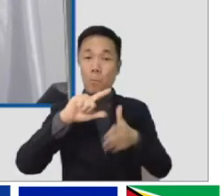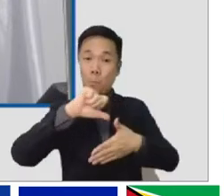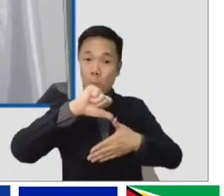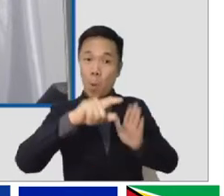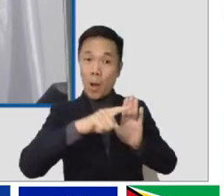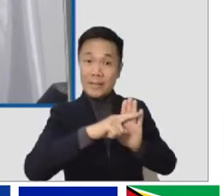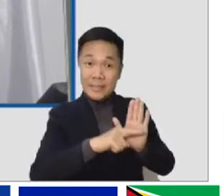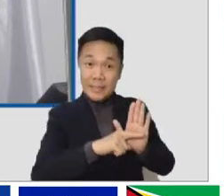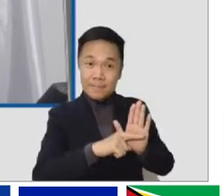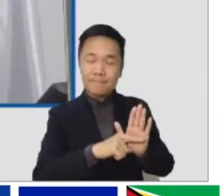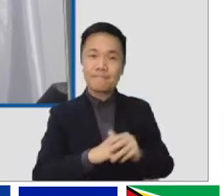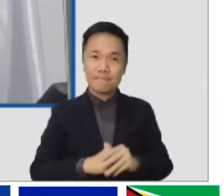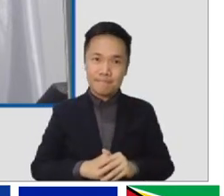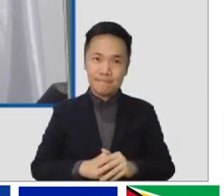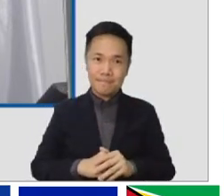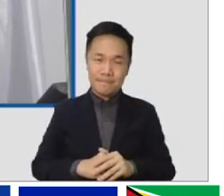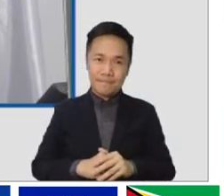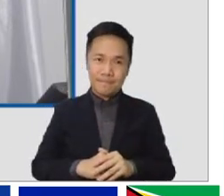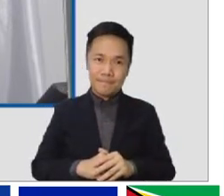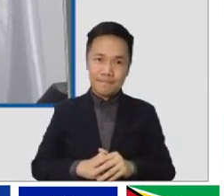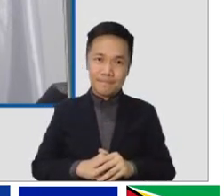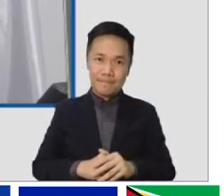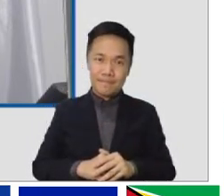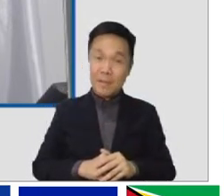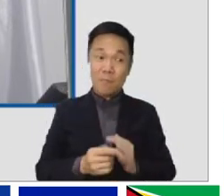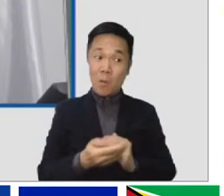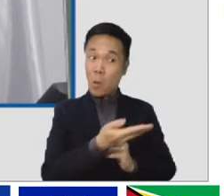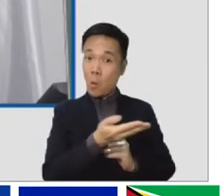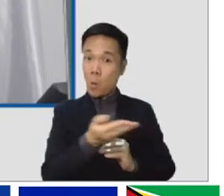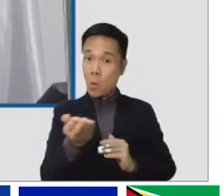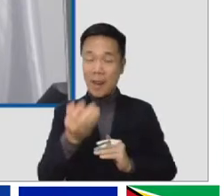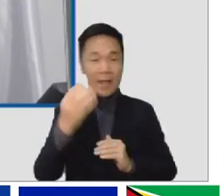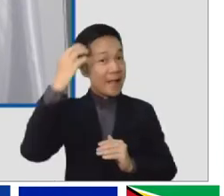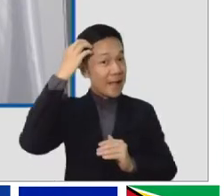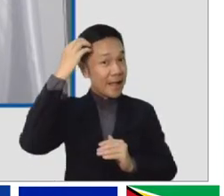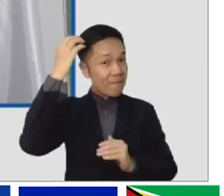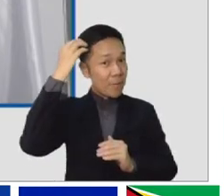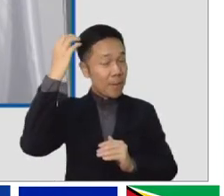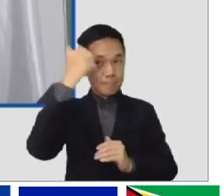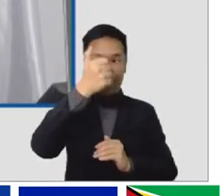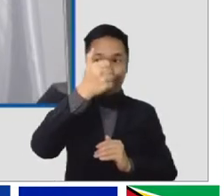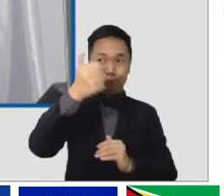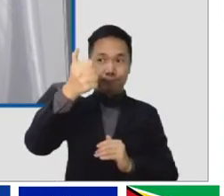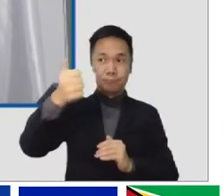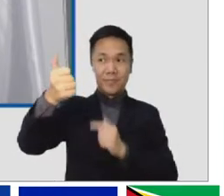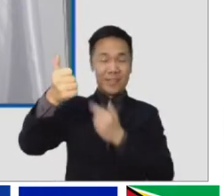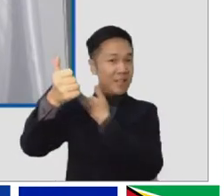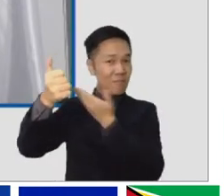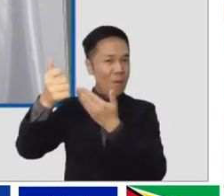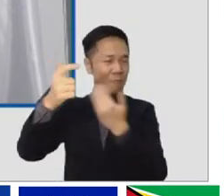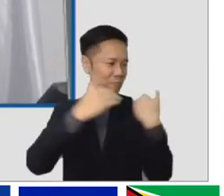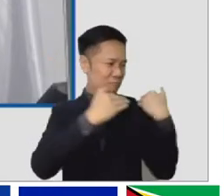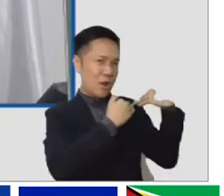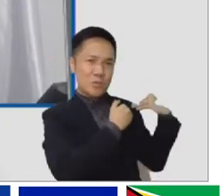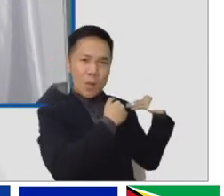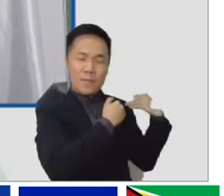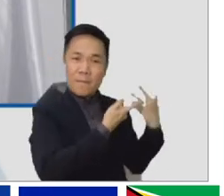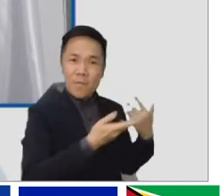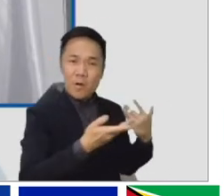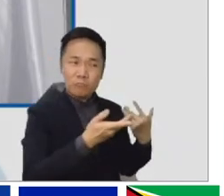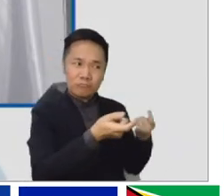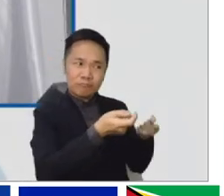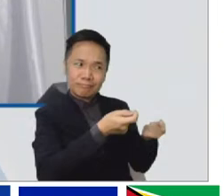each government is responsible mainly for preventing, minimizing risks and disasters